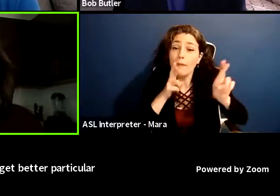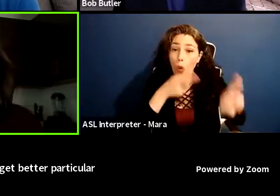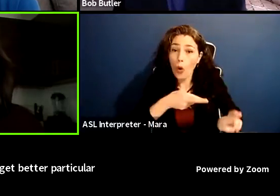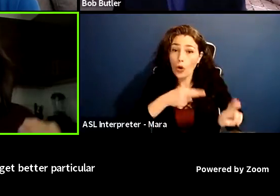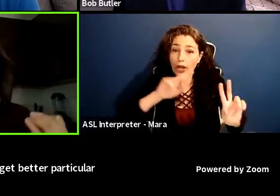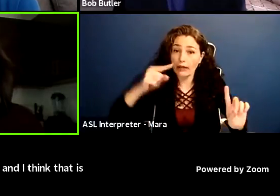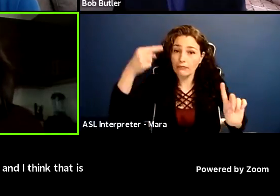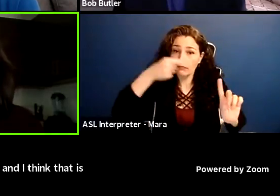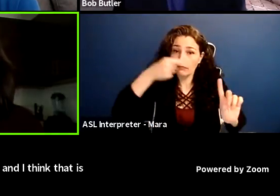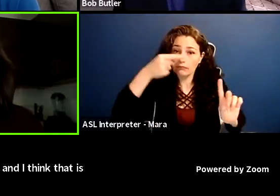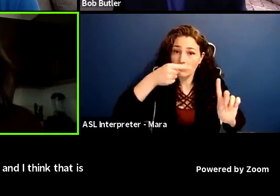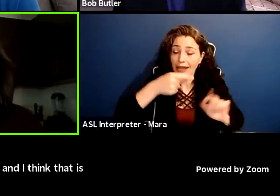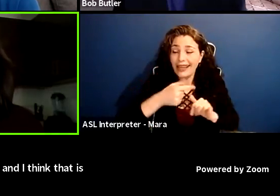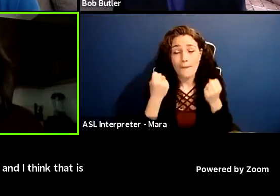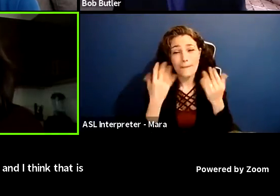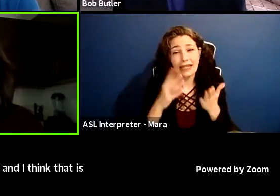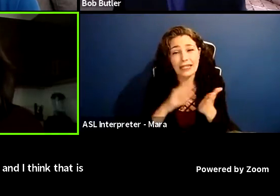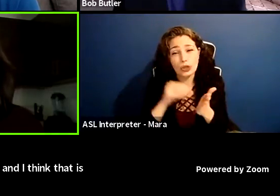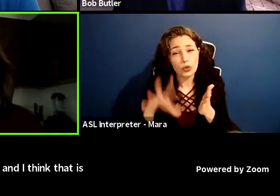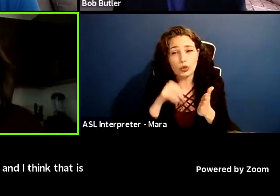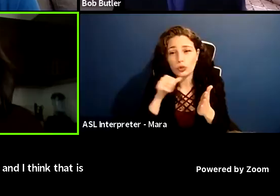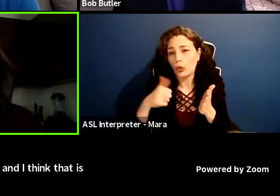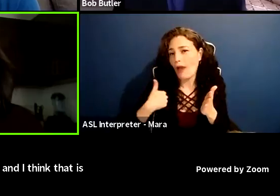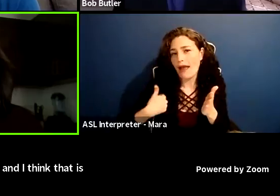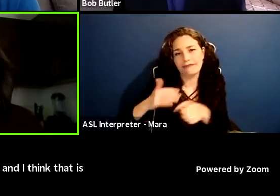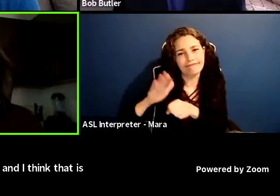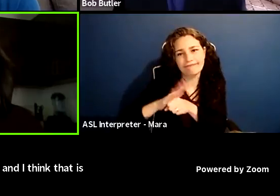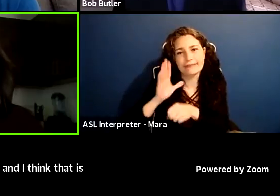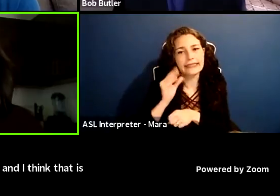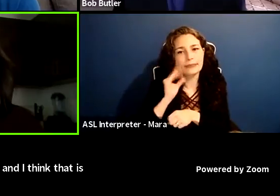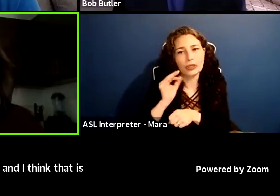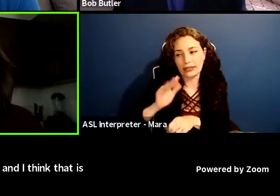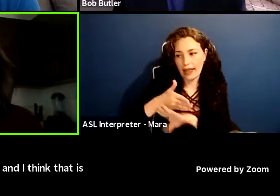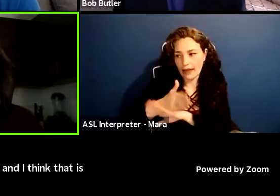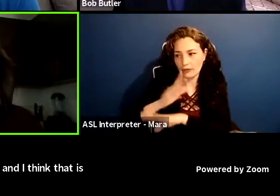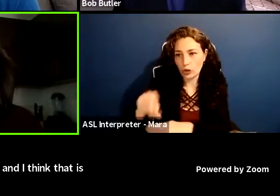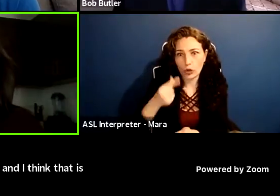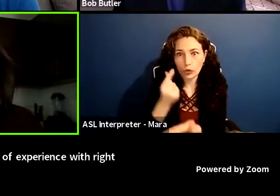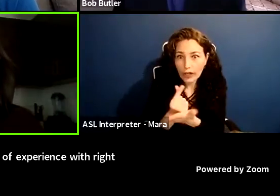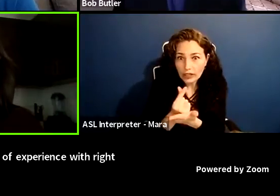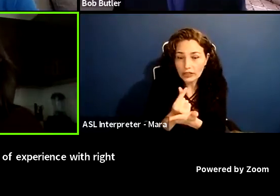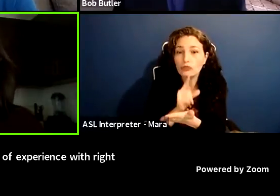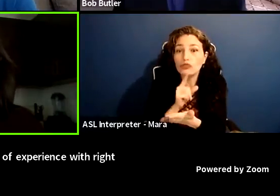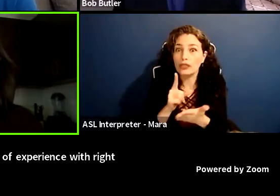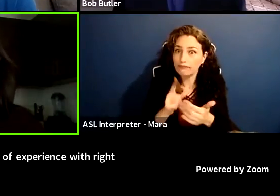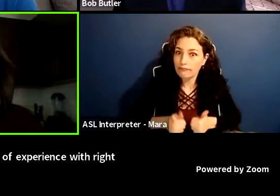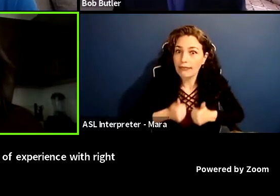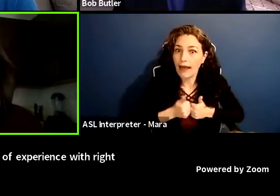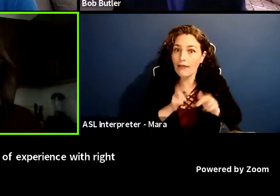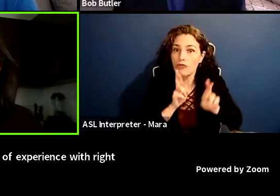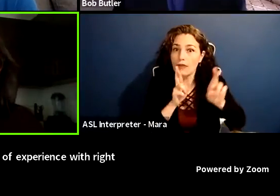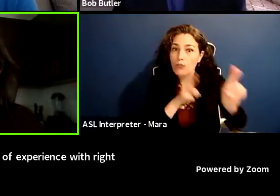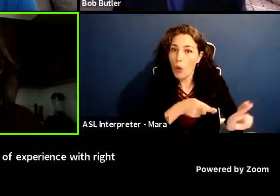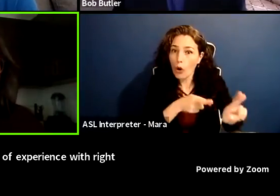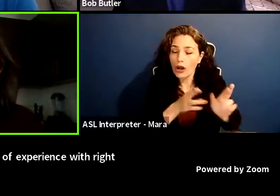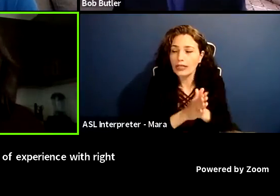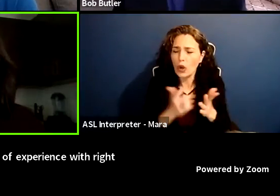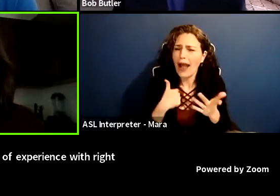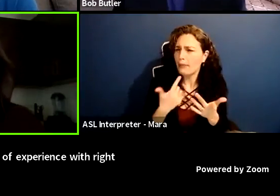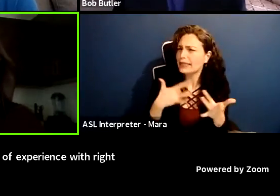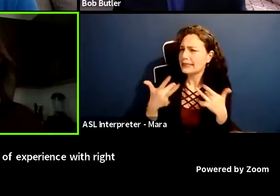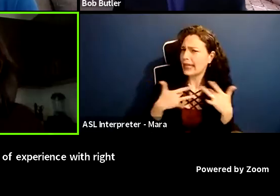lot of experience with right when they're graduating. But I'm excited to talk about that more, because I actually think that that's a skill that you can